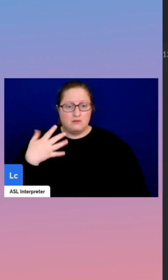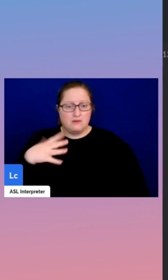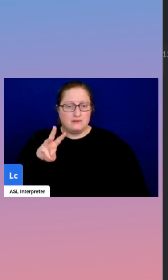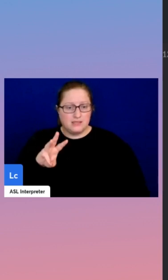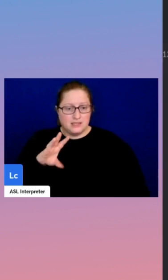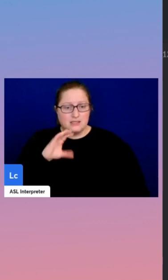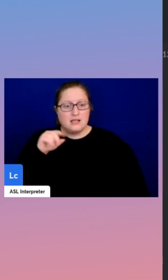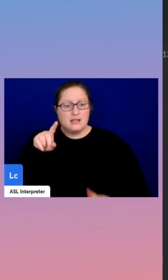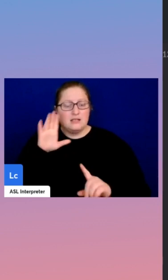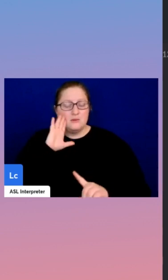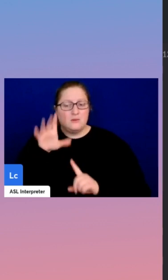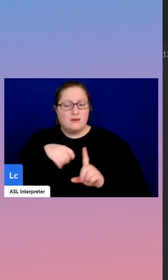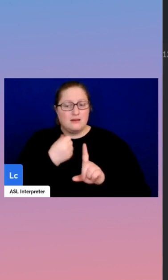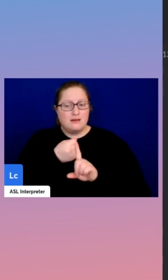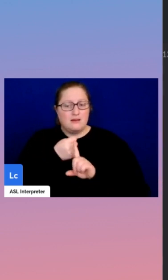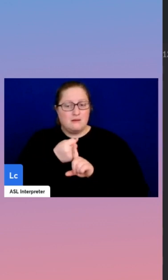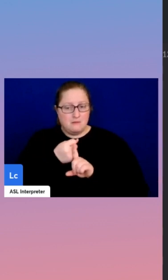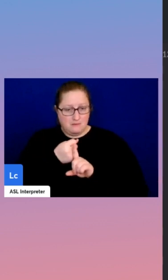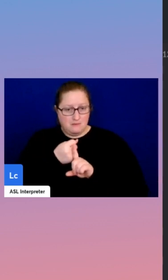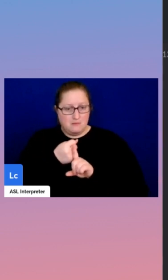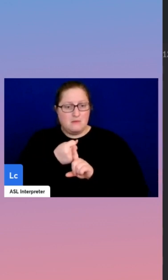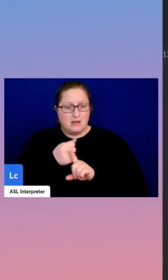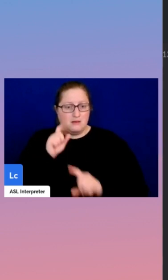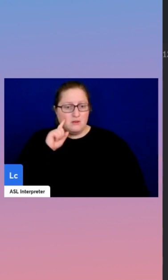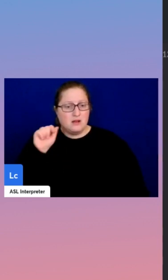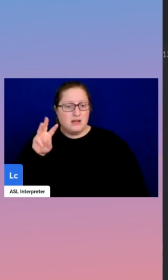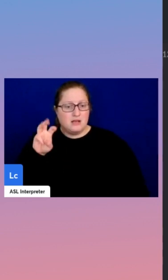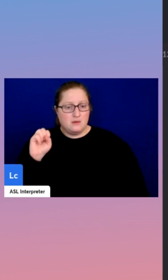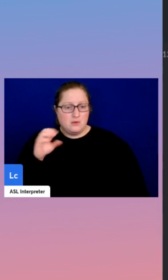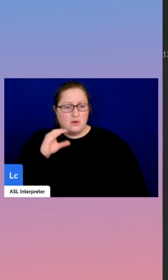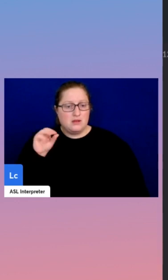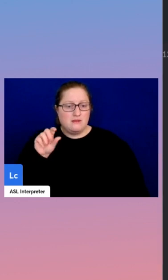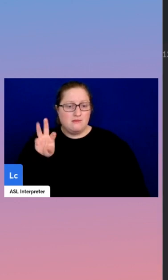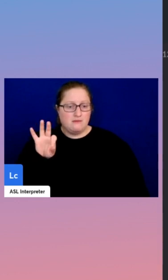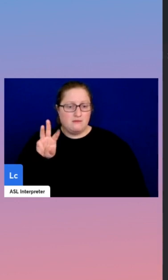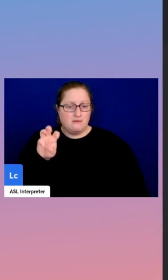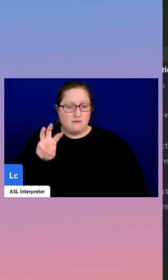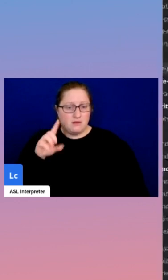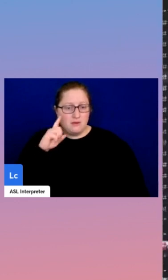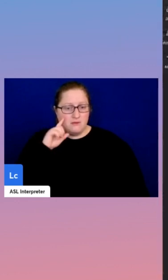this impacts the cloud provider AWS and the following AMIs.